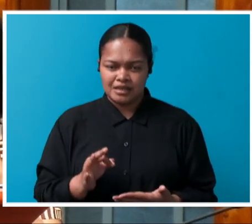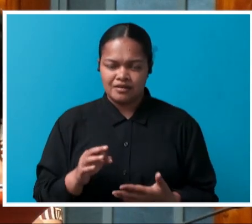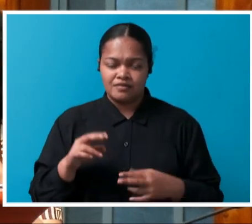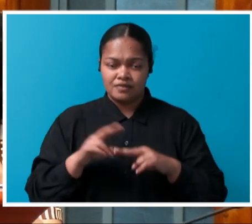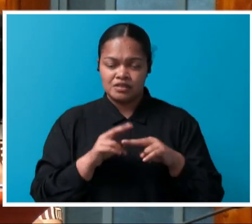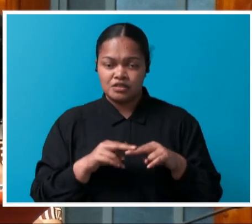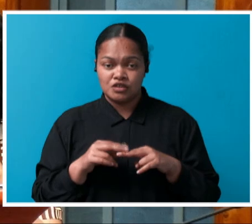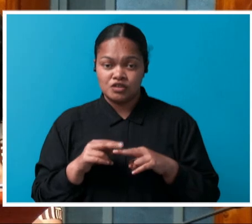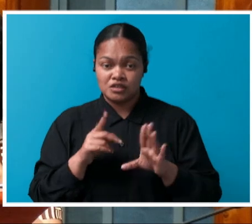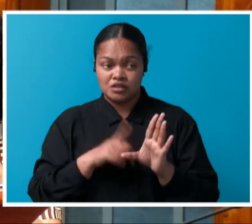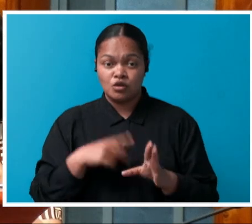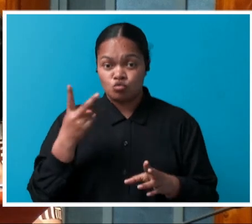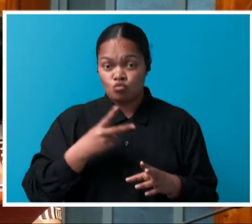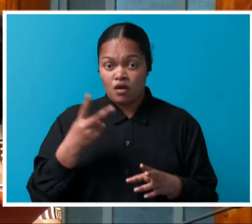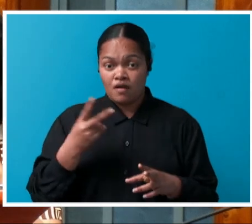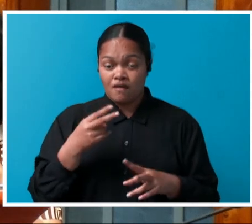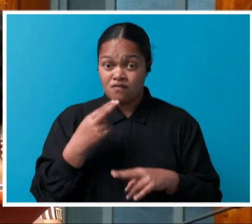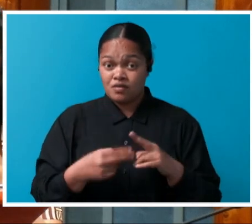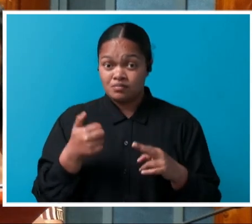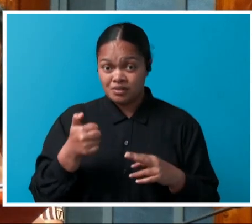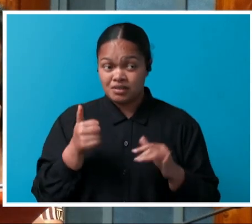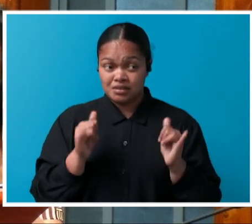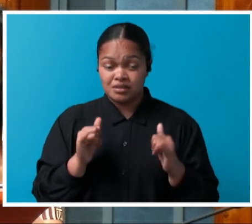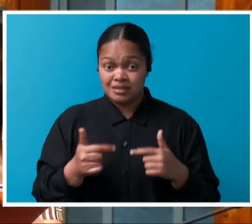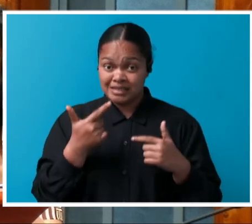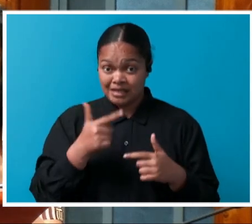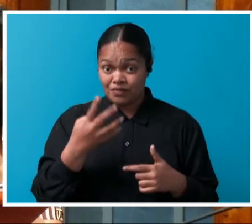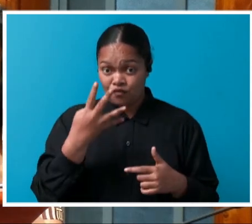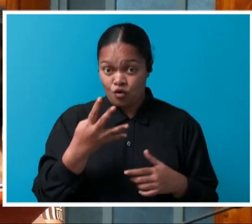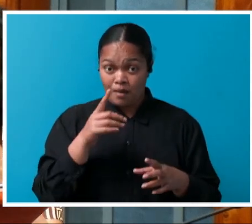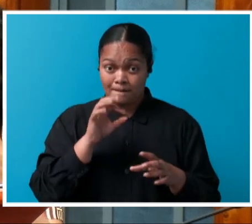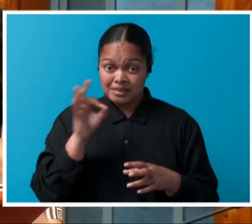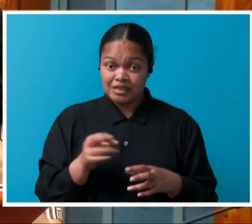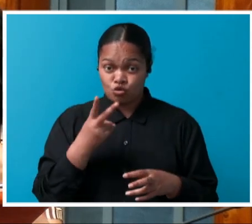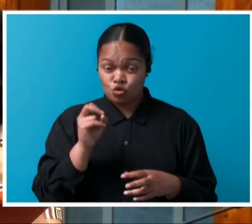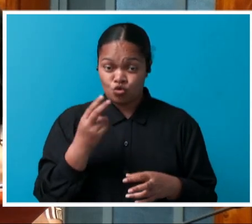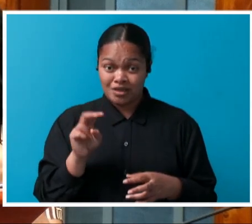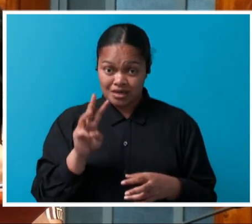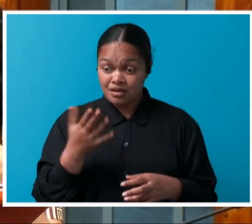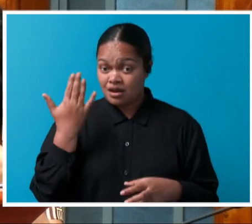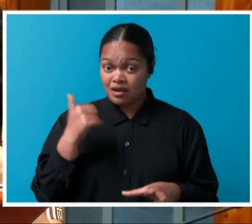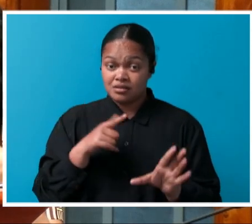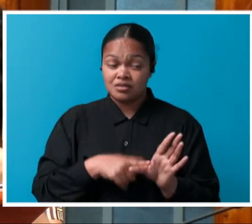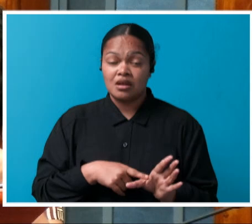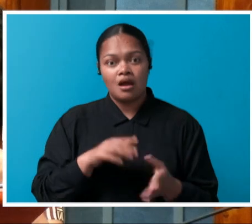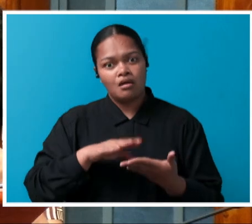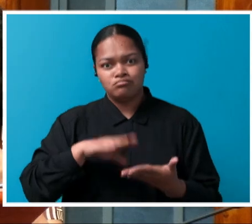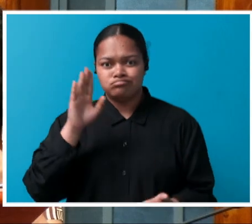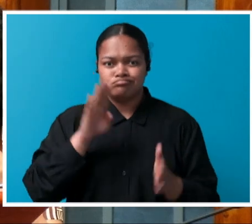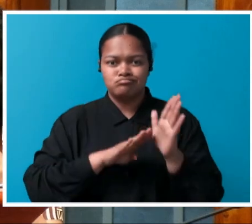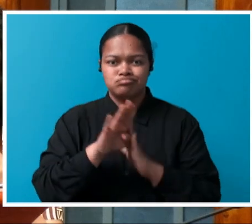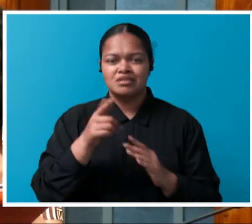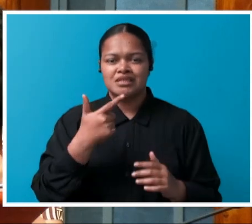12 examination, the pass rate for 2023 was 74%, and in 2024, this has increased to